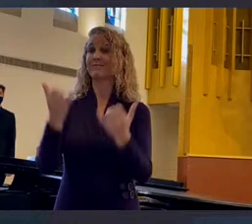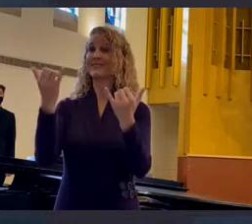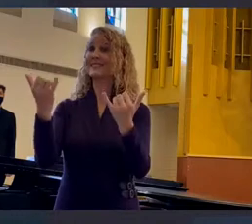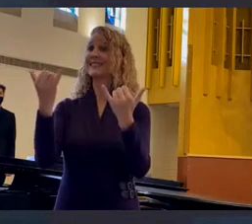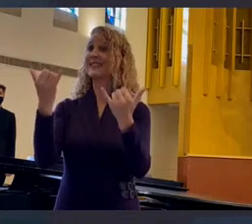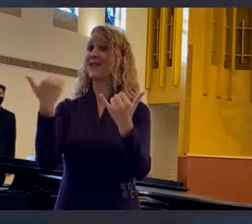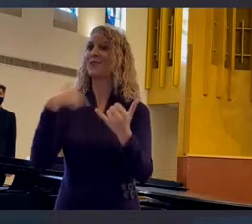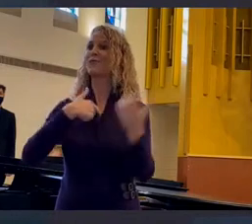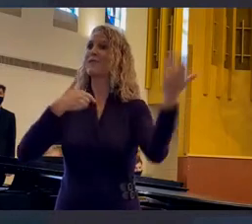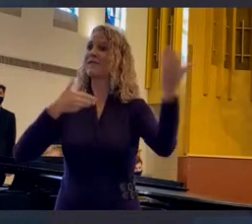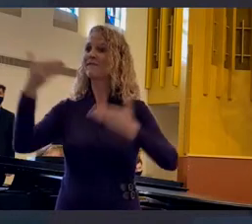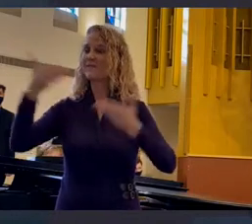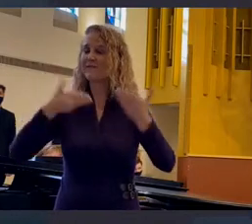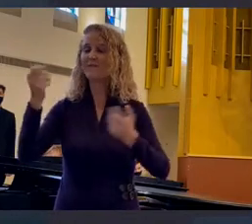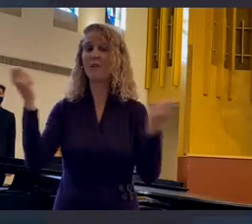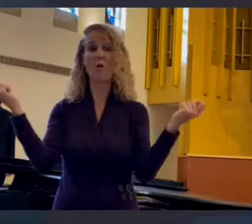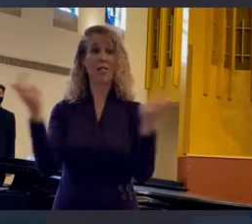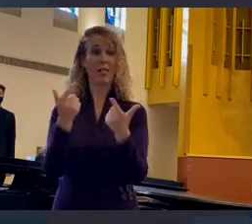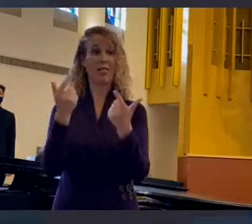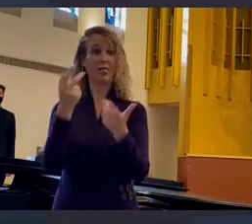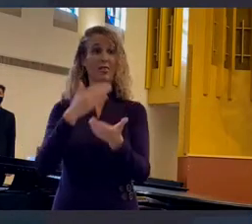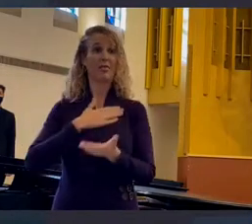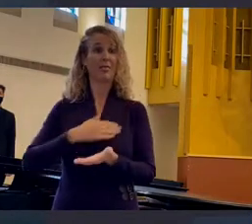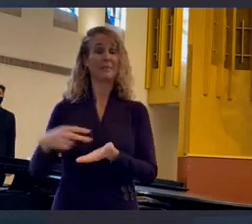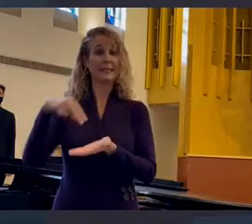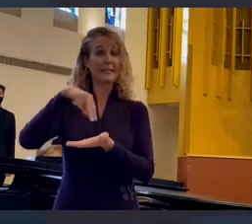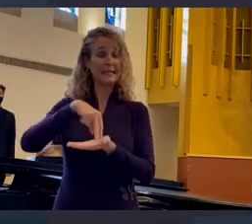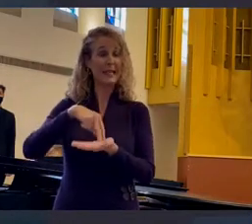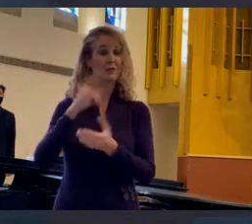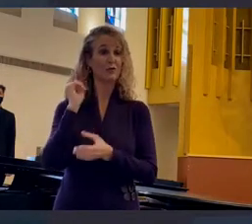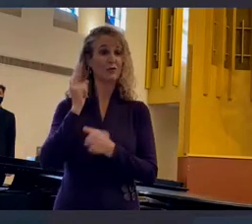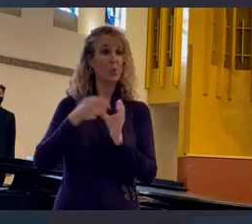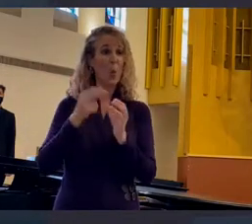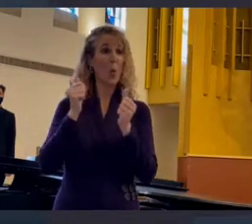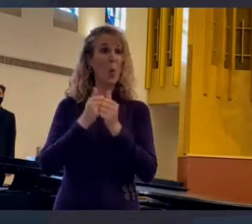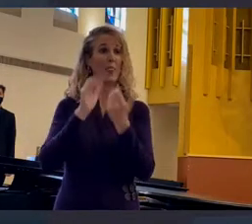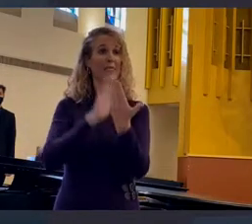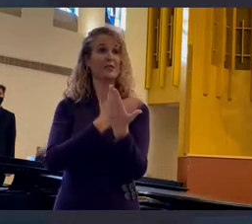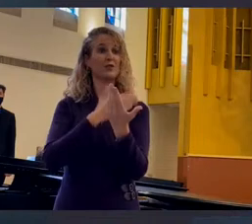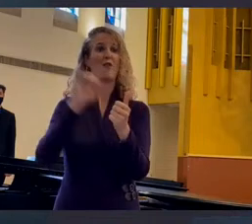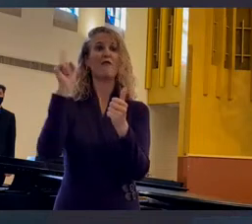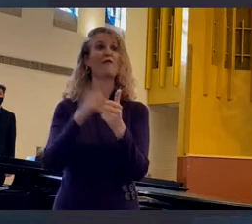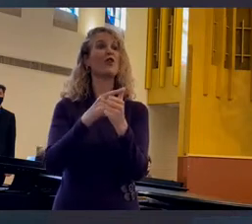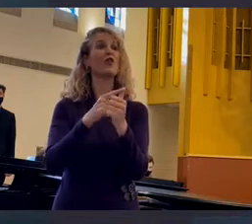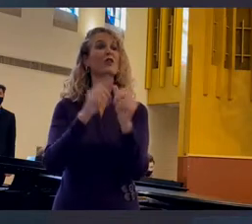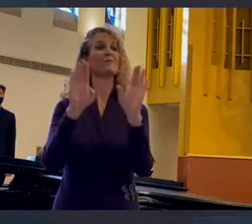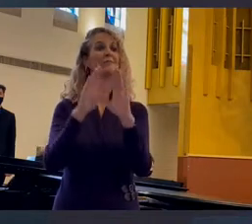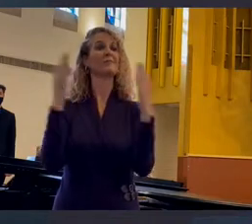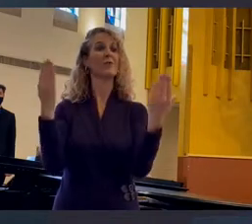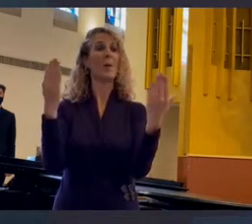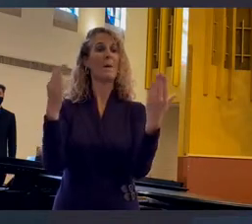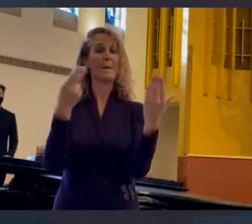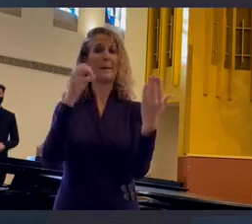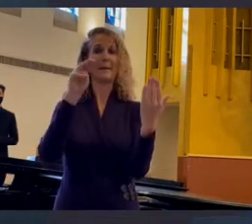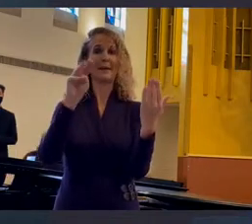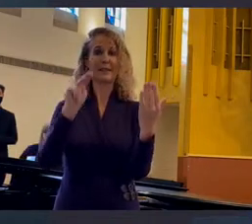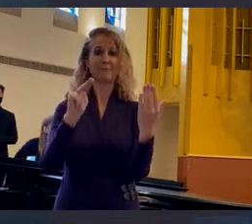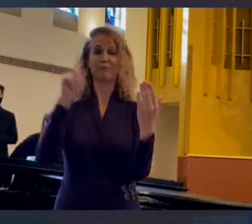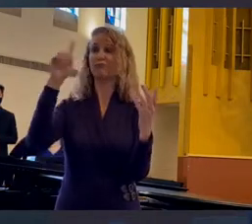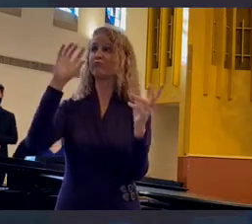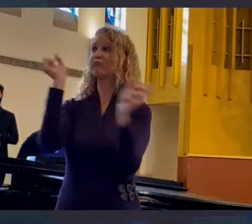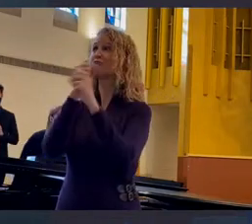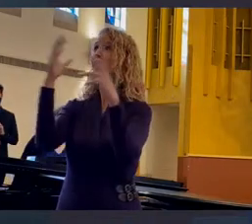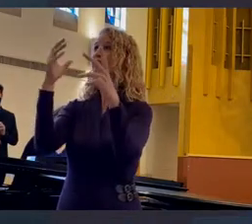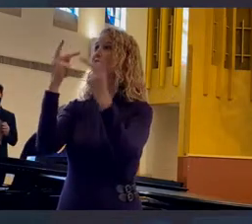And now we invite you to please stand and join us in singing our opening song, Be Thou